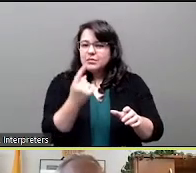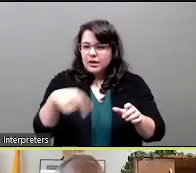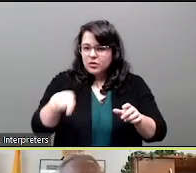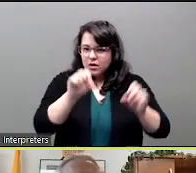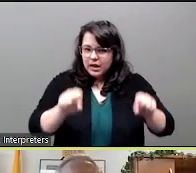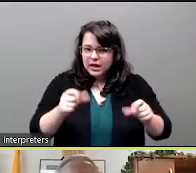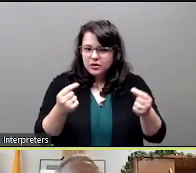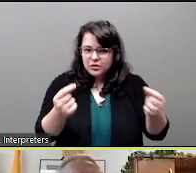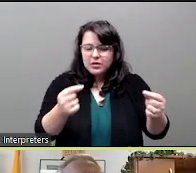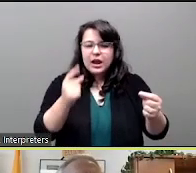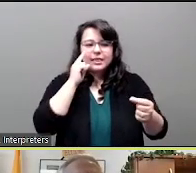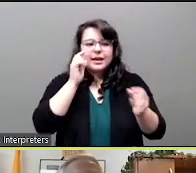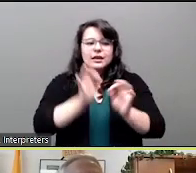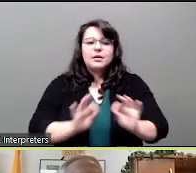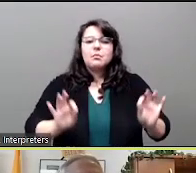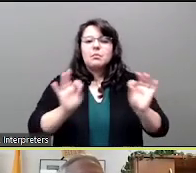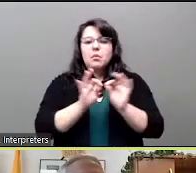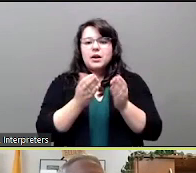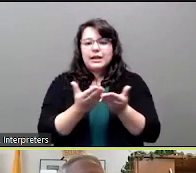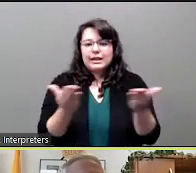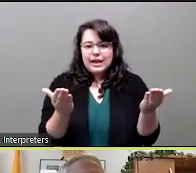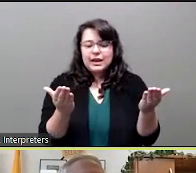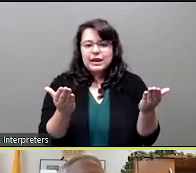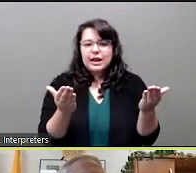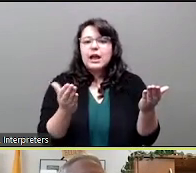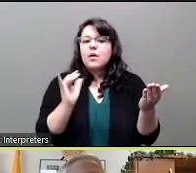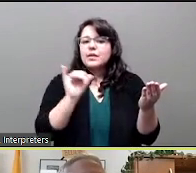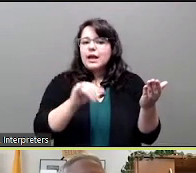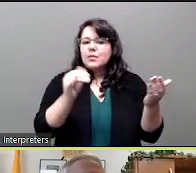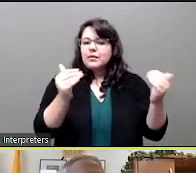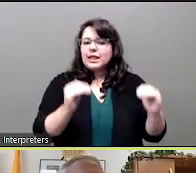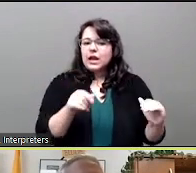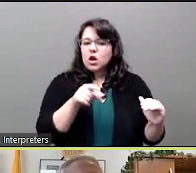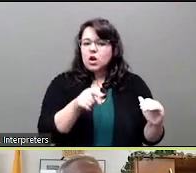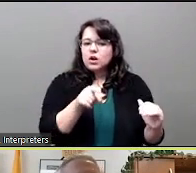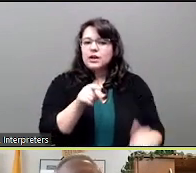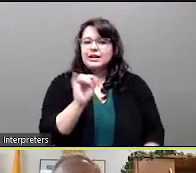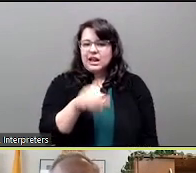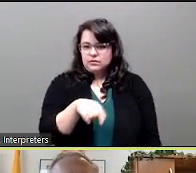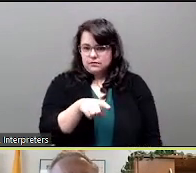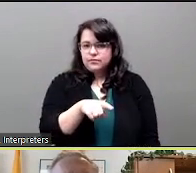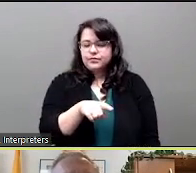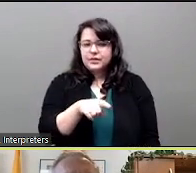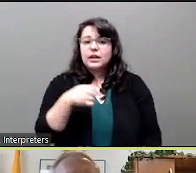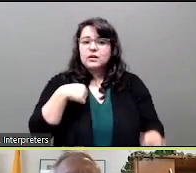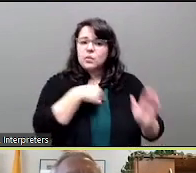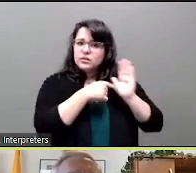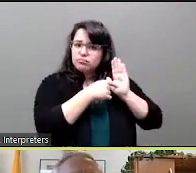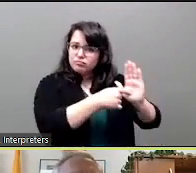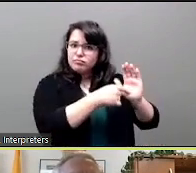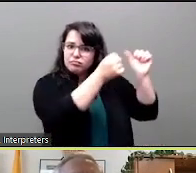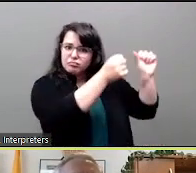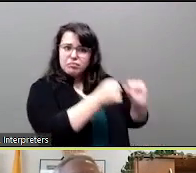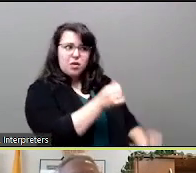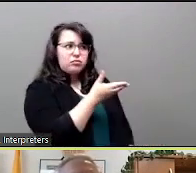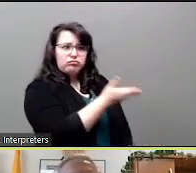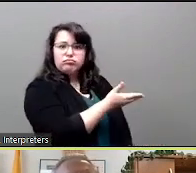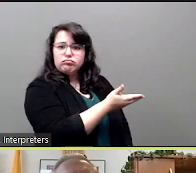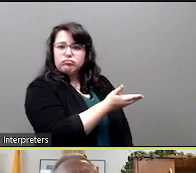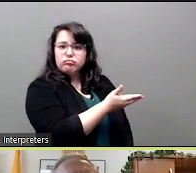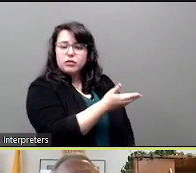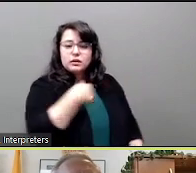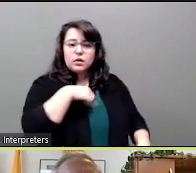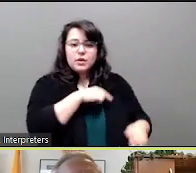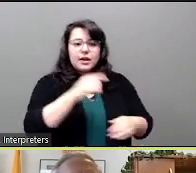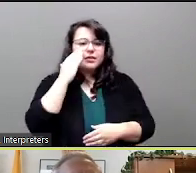important thing, it's that one there, Brianna, yeah. So we post that, and so we know, and we go